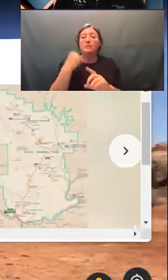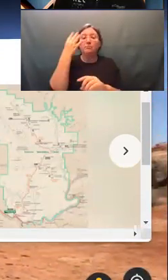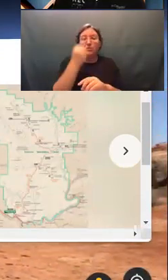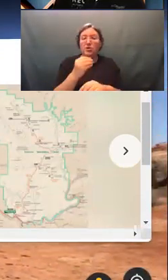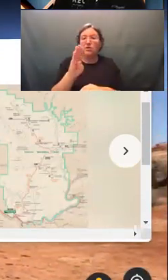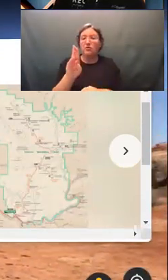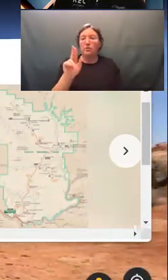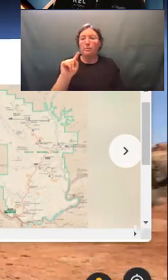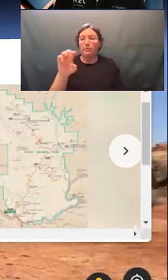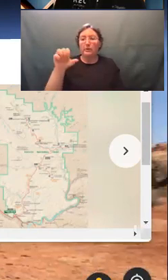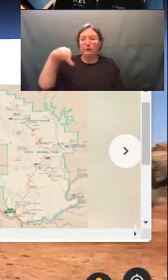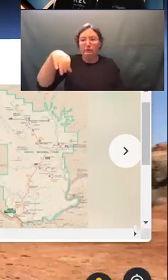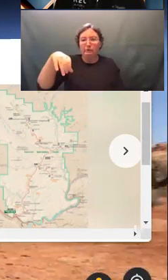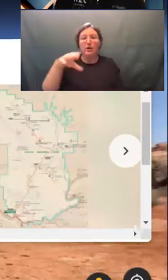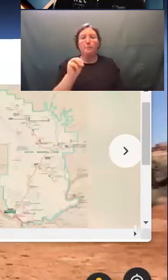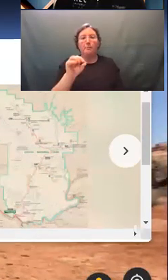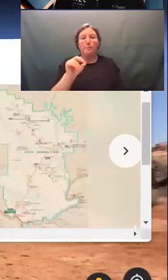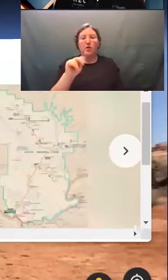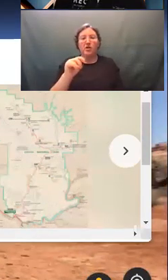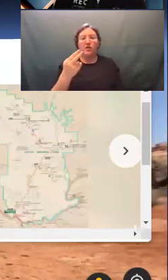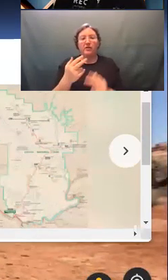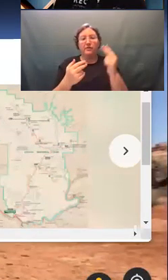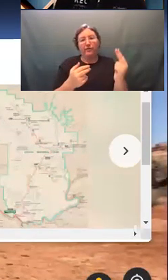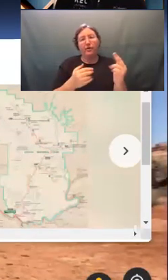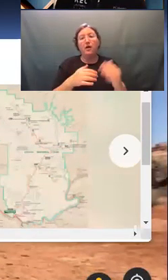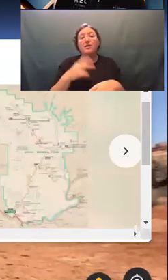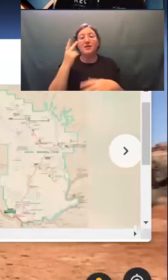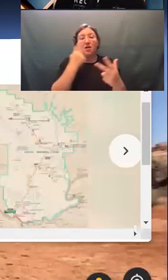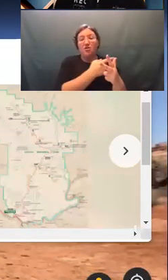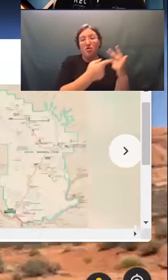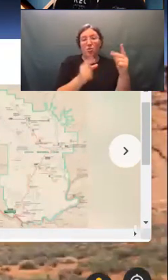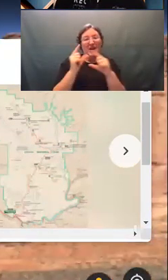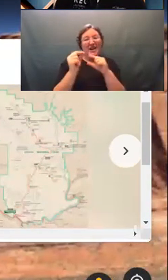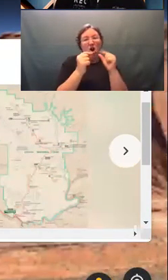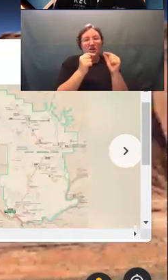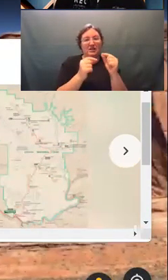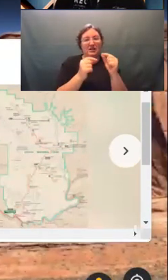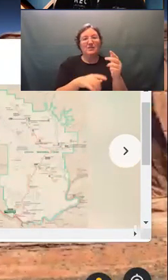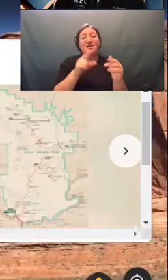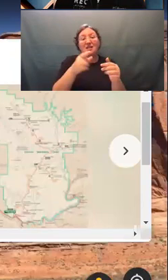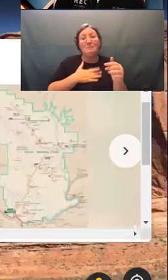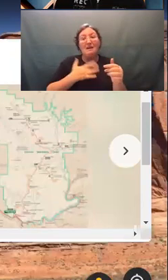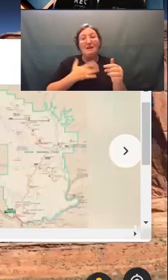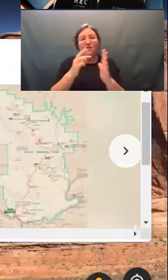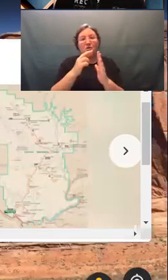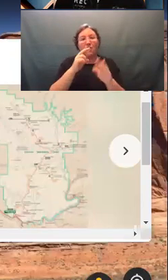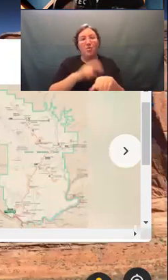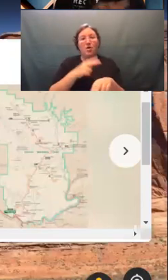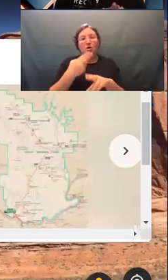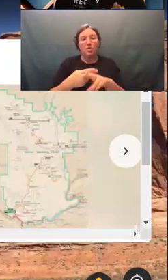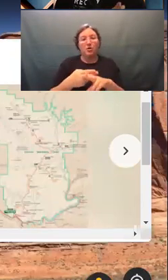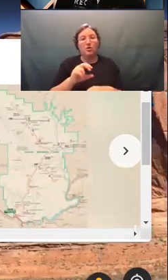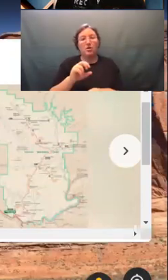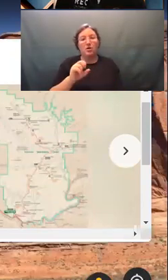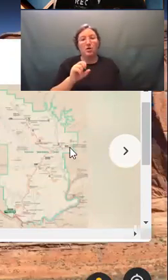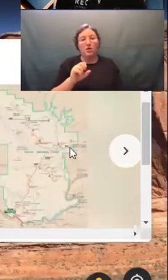at. So here we have the three gossips. And over here is probably my favorite rock in the park, is called Sheep Rock. And that